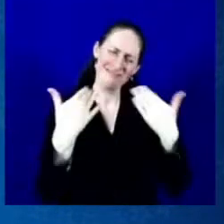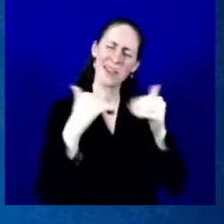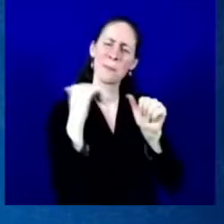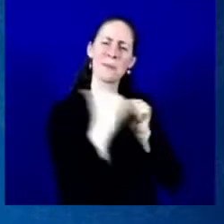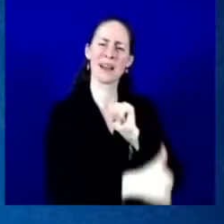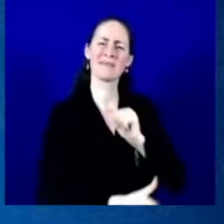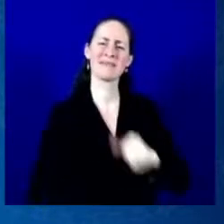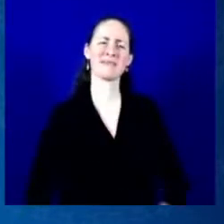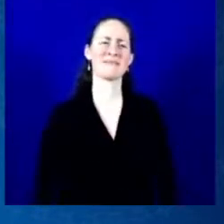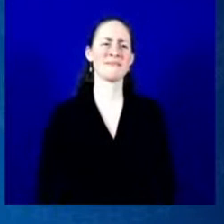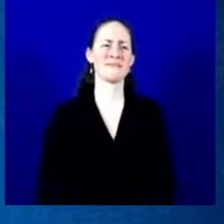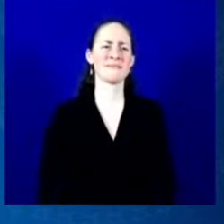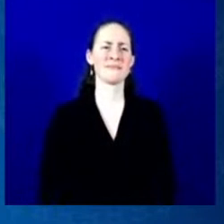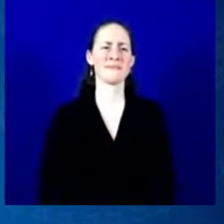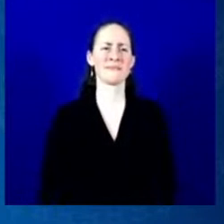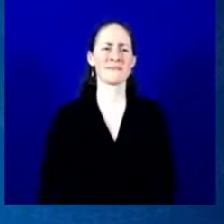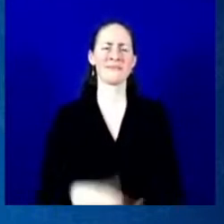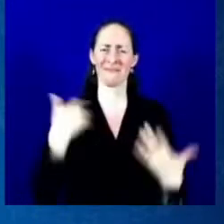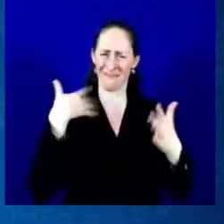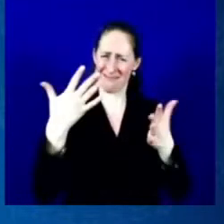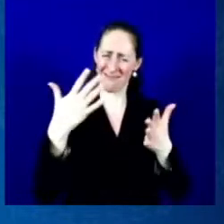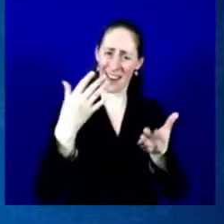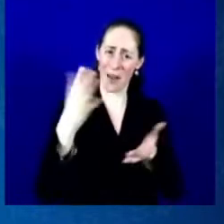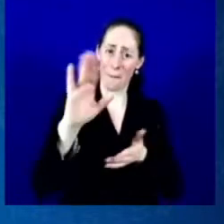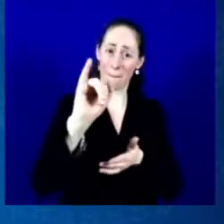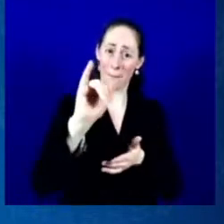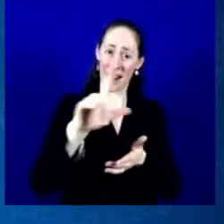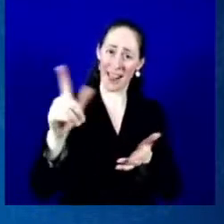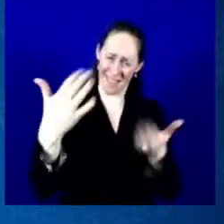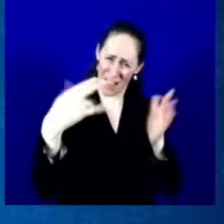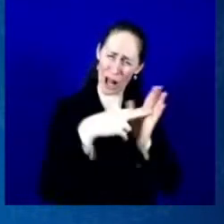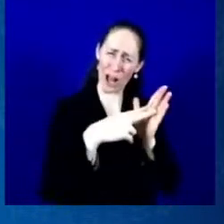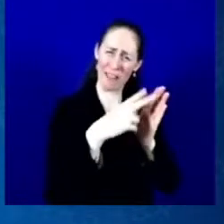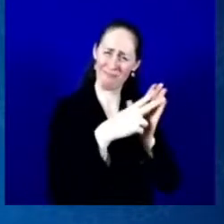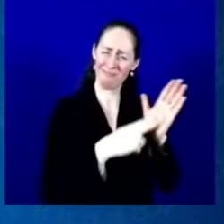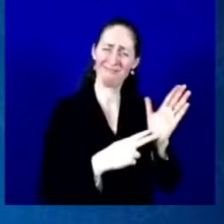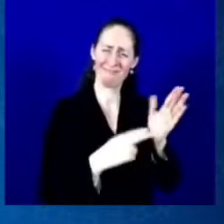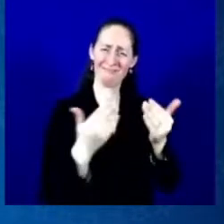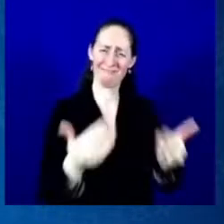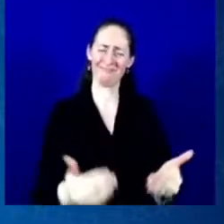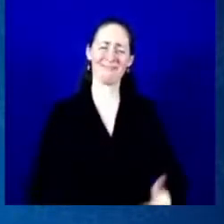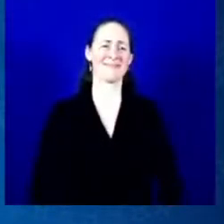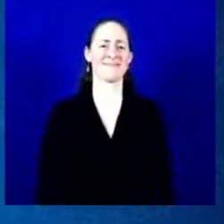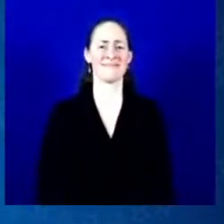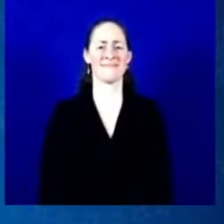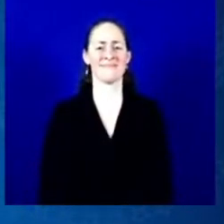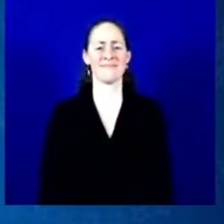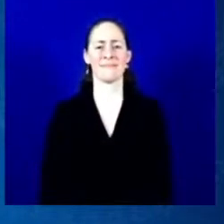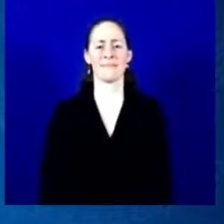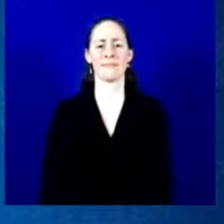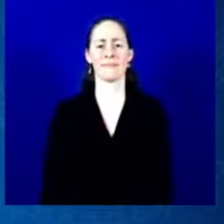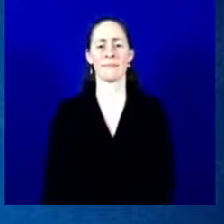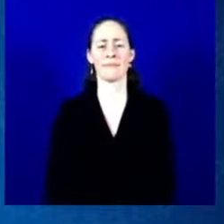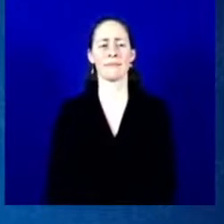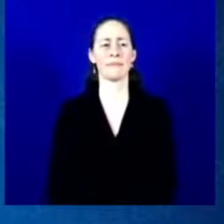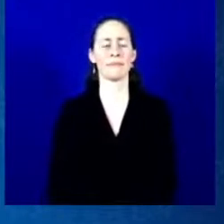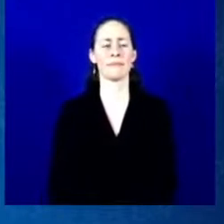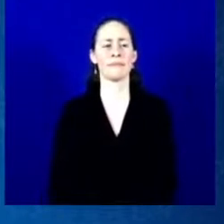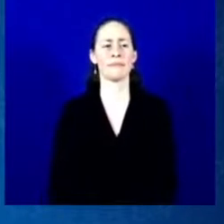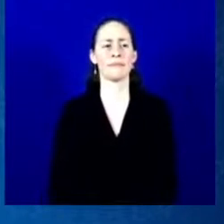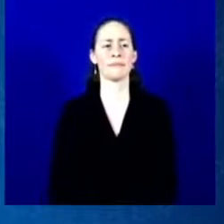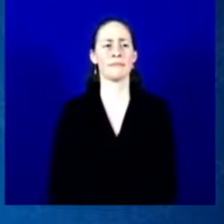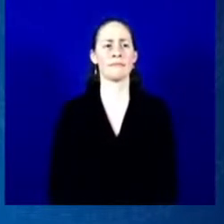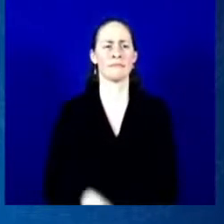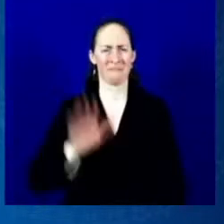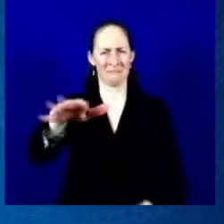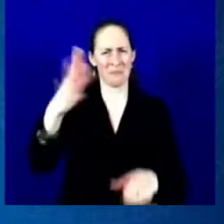at it. We also have to get at the root problem of why people are fleeing, particularly to our southern border from Guatemala,